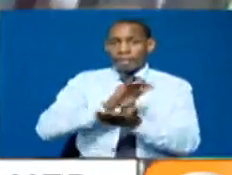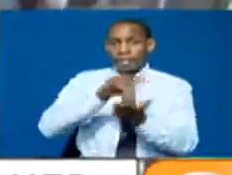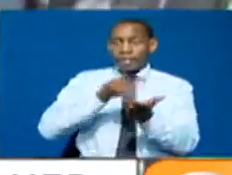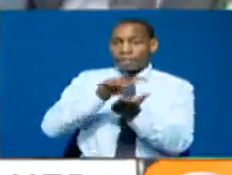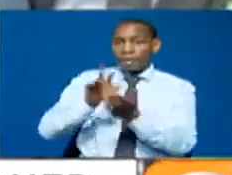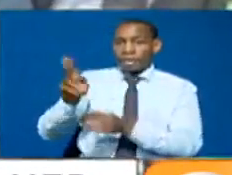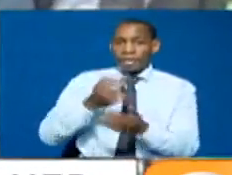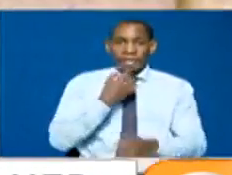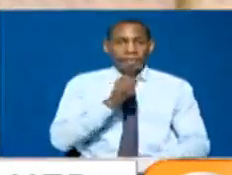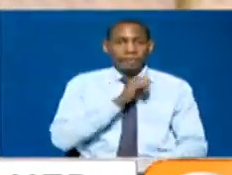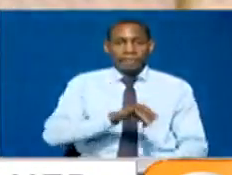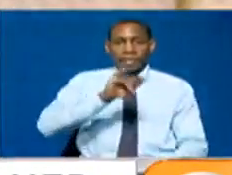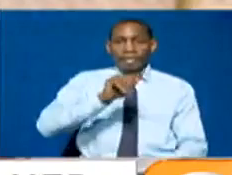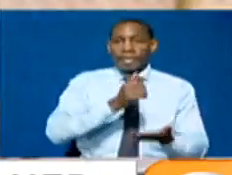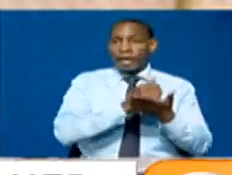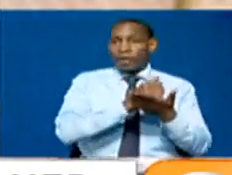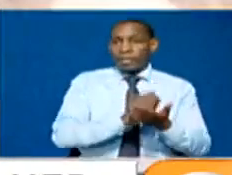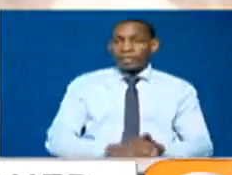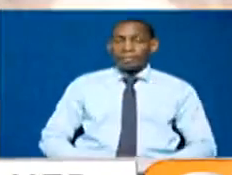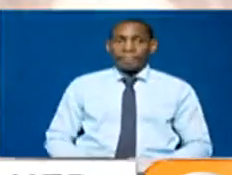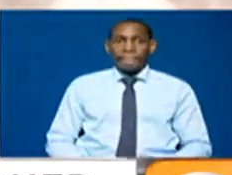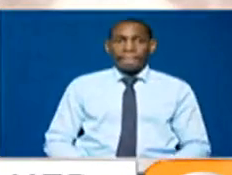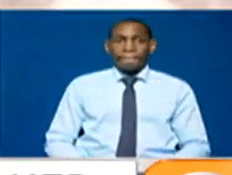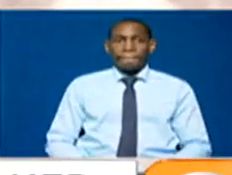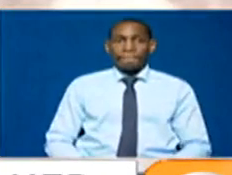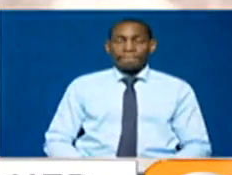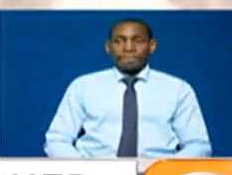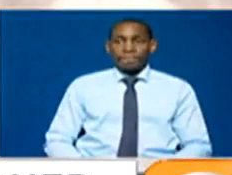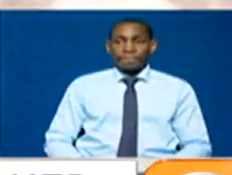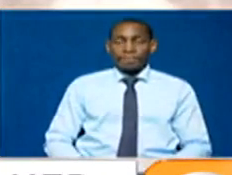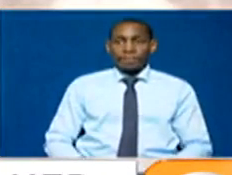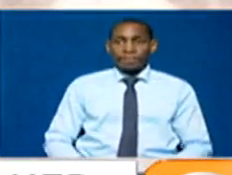of Kenya ordered an IT audit. Faizal Ahmed, Citizen TV, Nairobi.